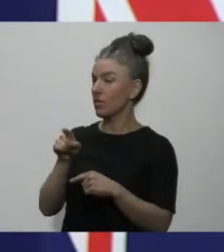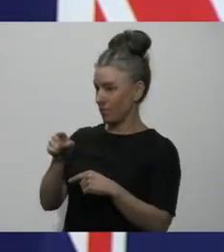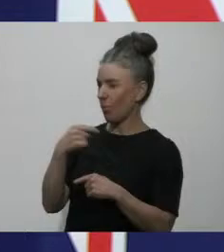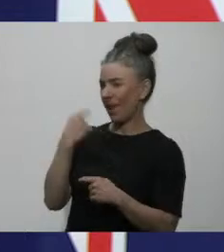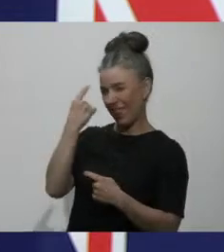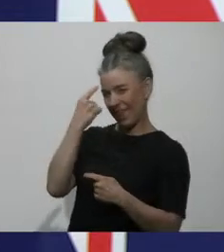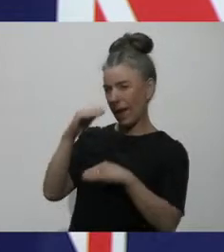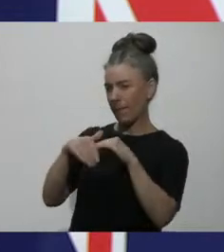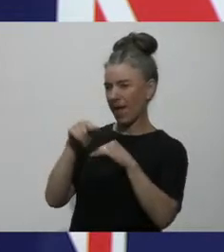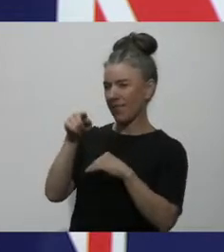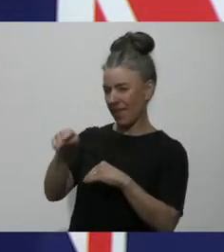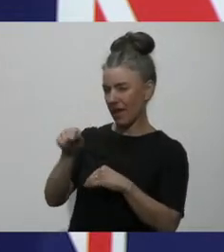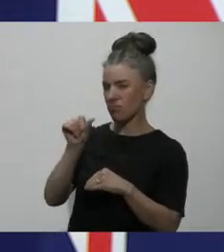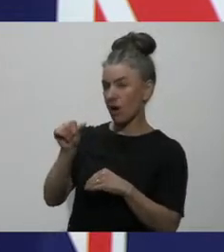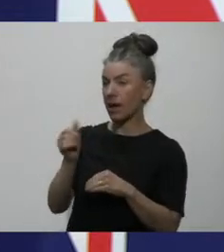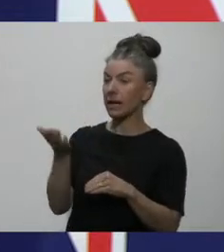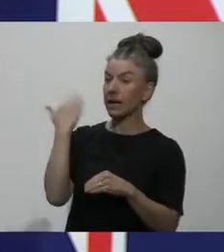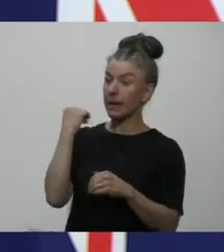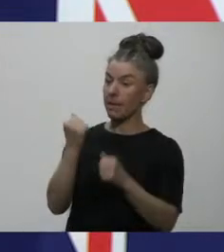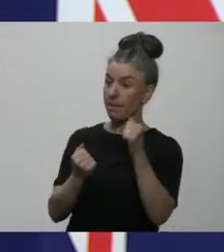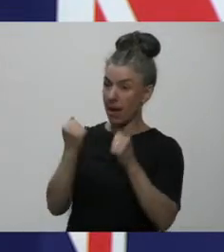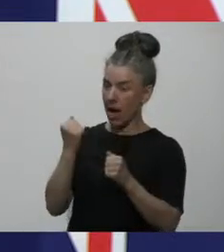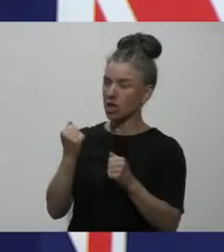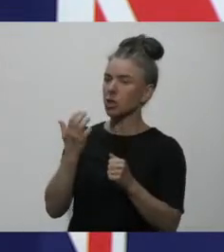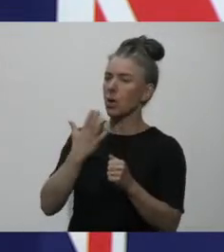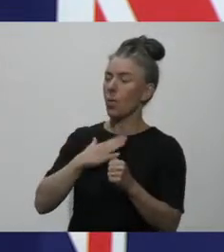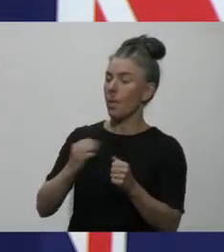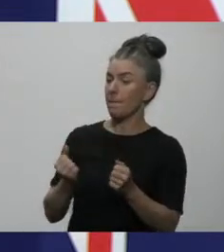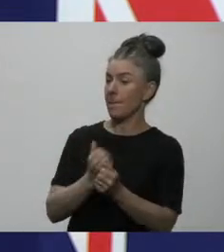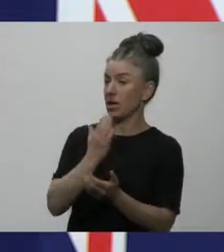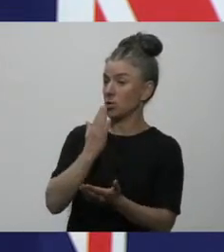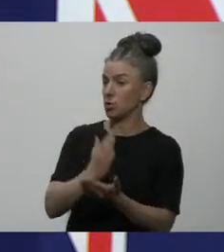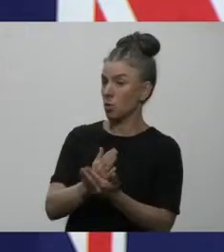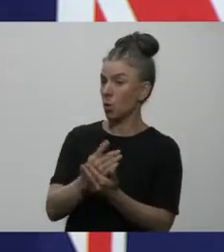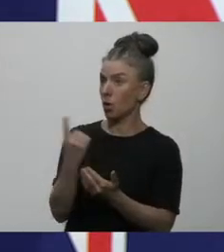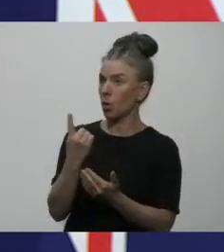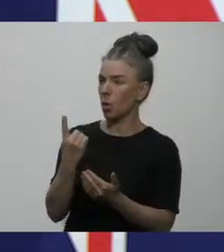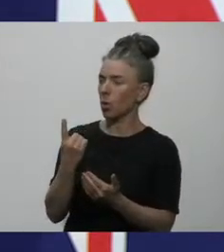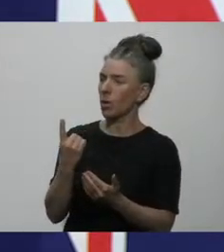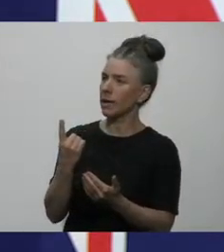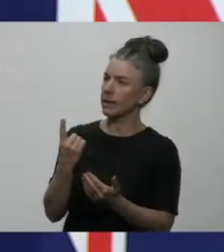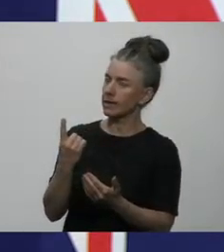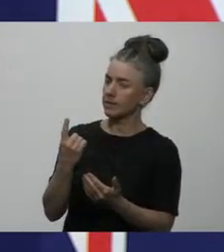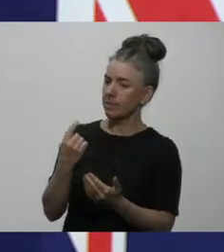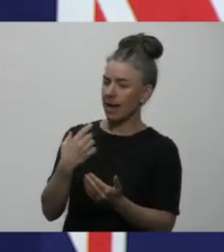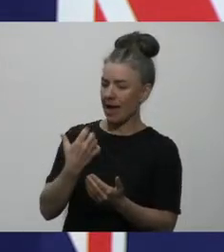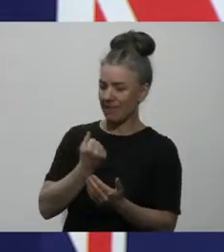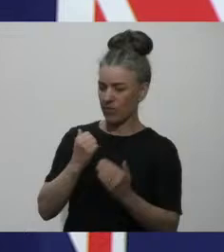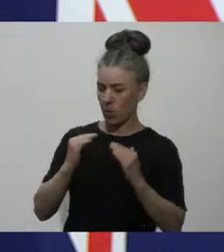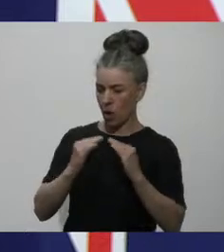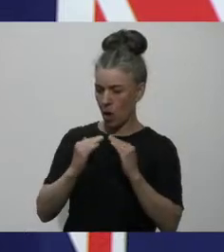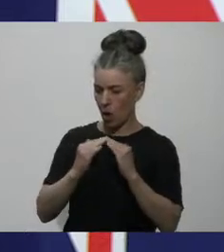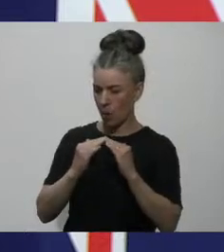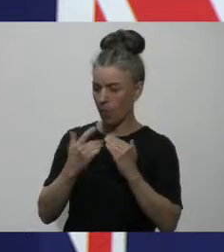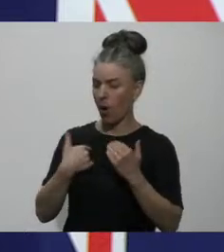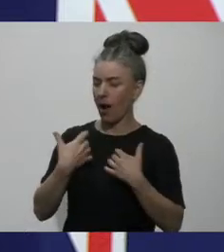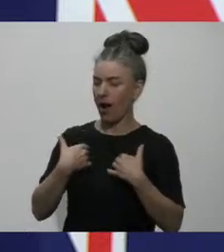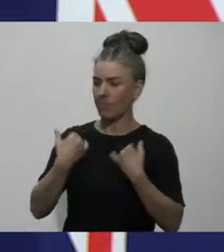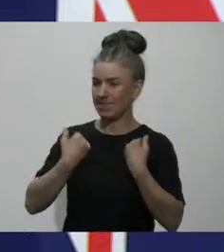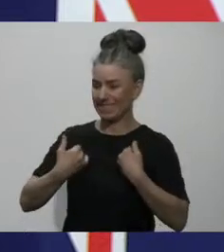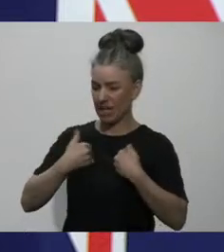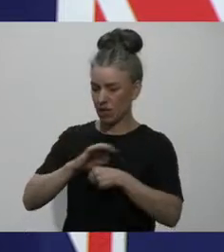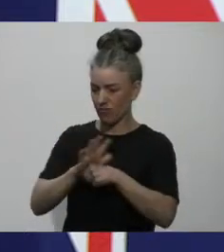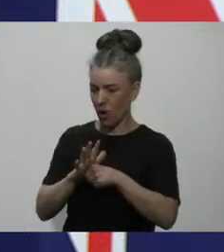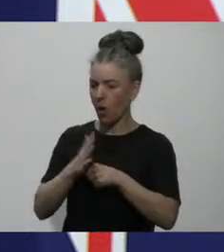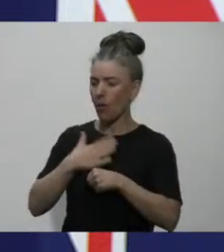we were looking at a situation where we did want to ensure that those who felt, had to isolate or had the virus were able to